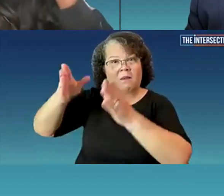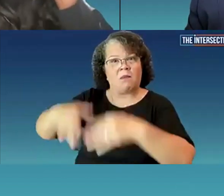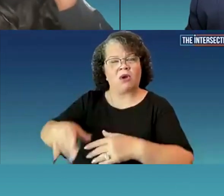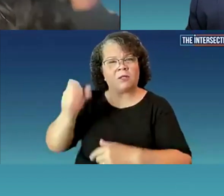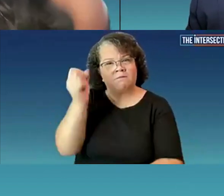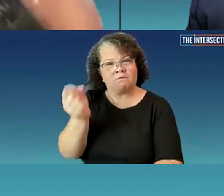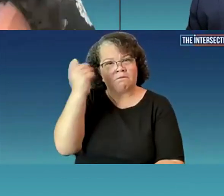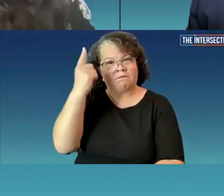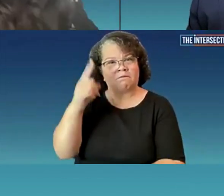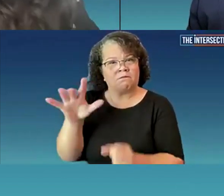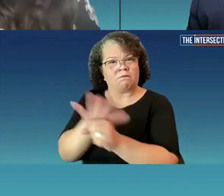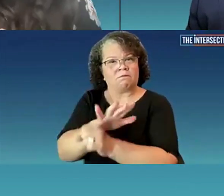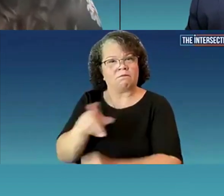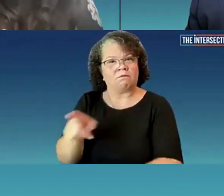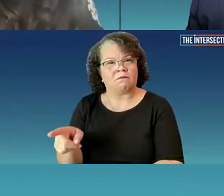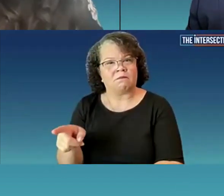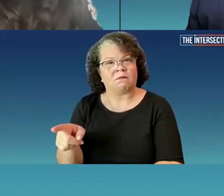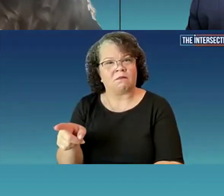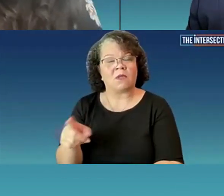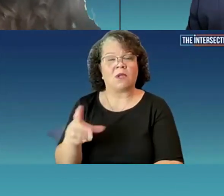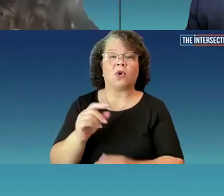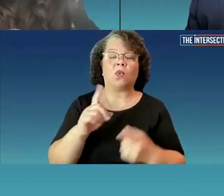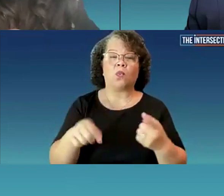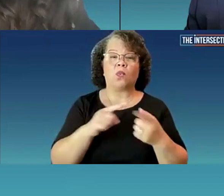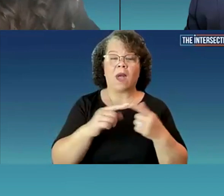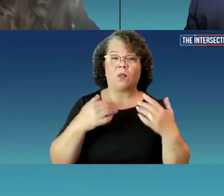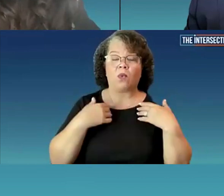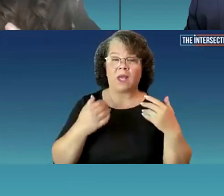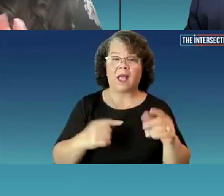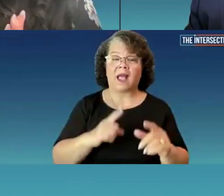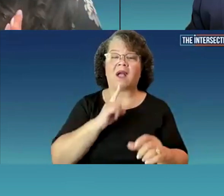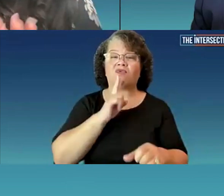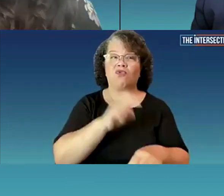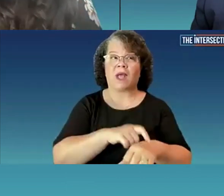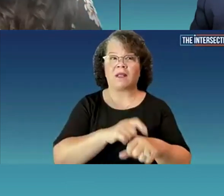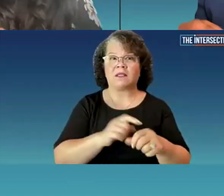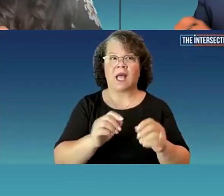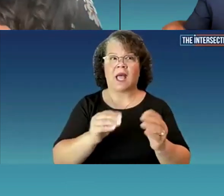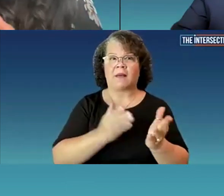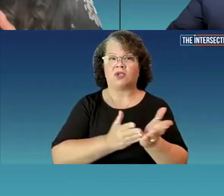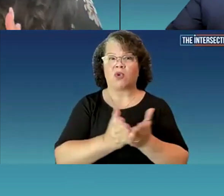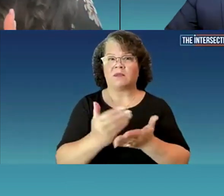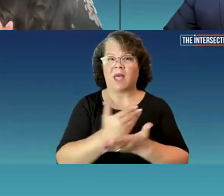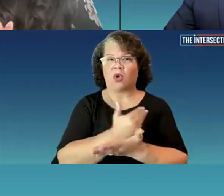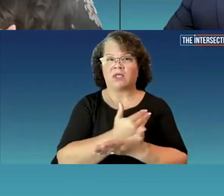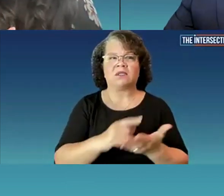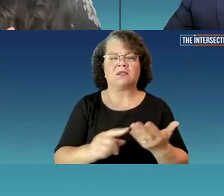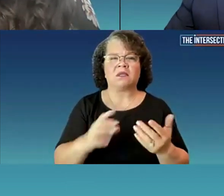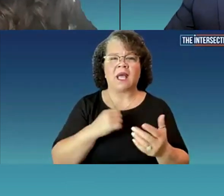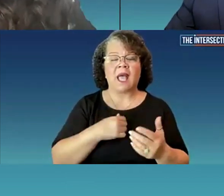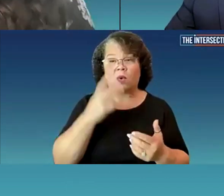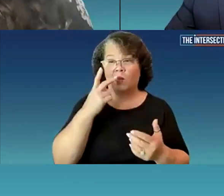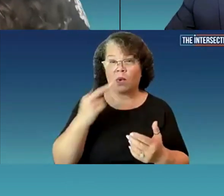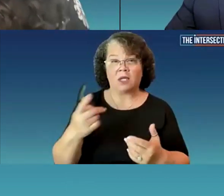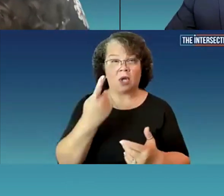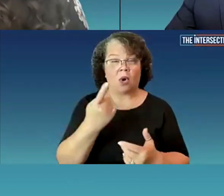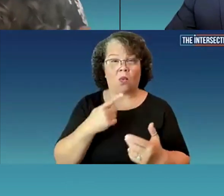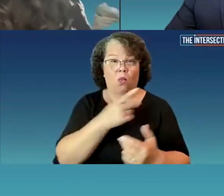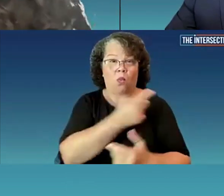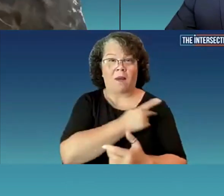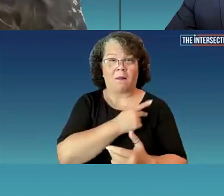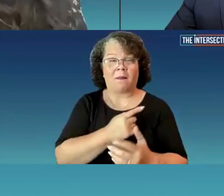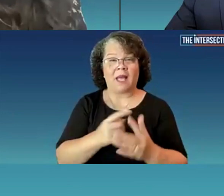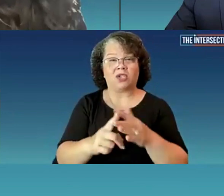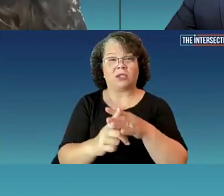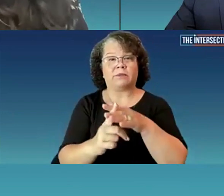in the intervention, when we had real-time transparency, if we found a patient falling out of care